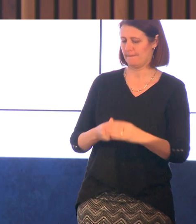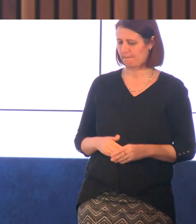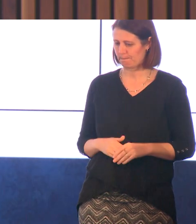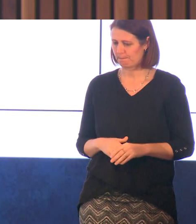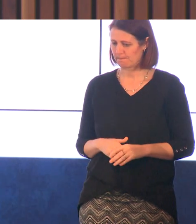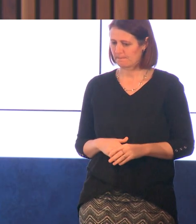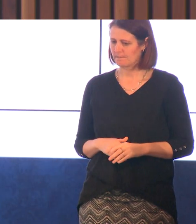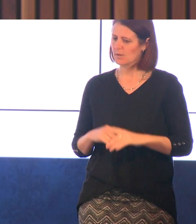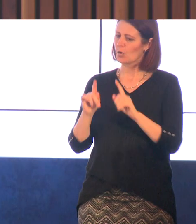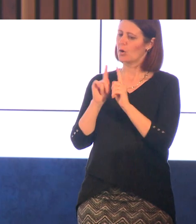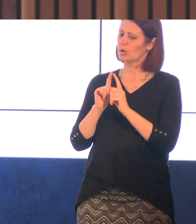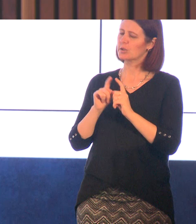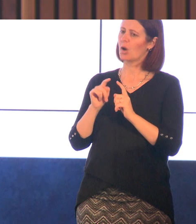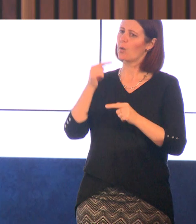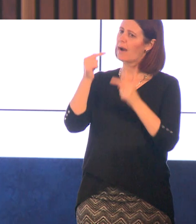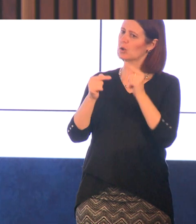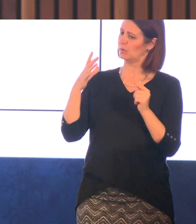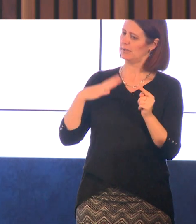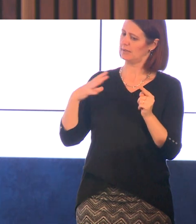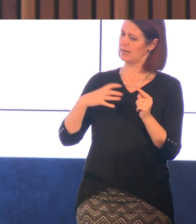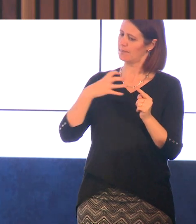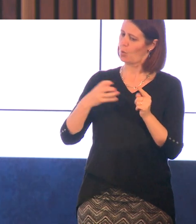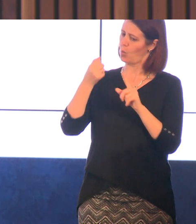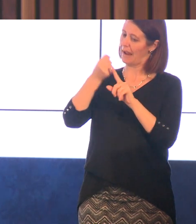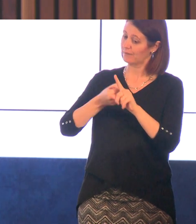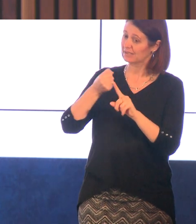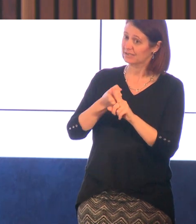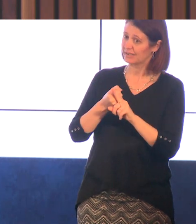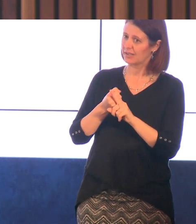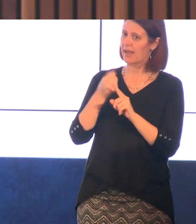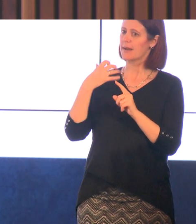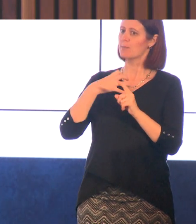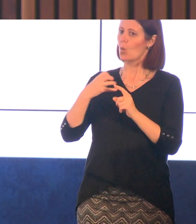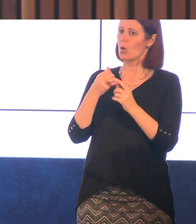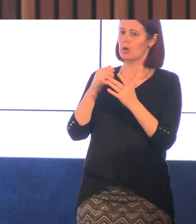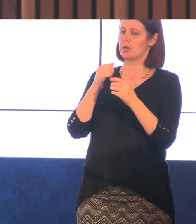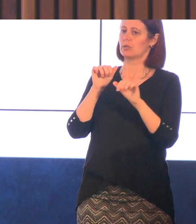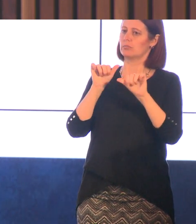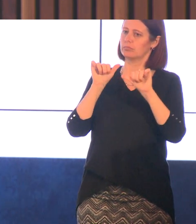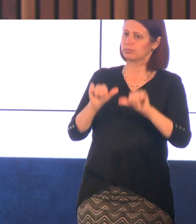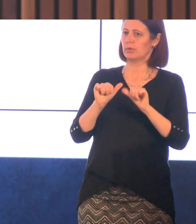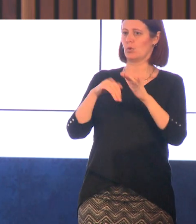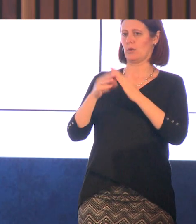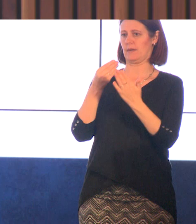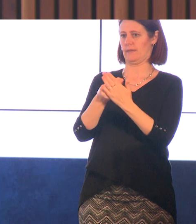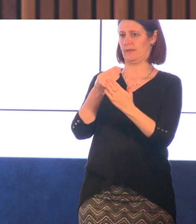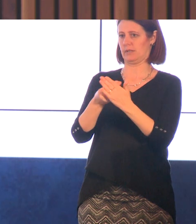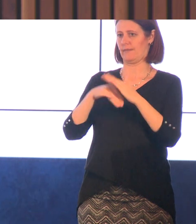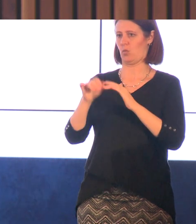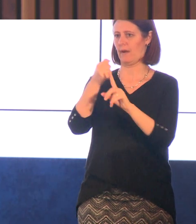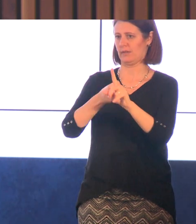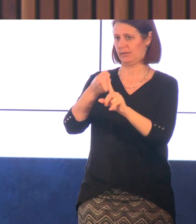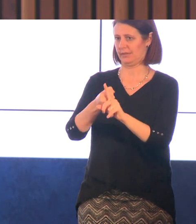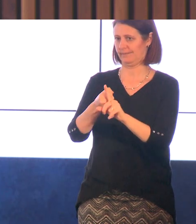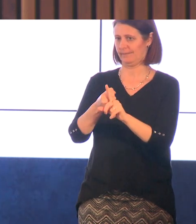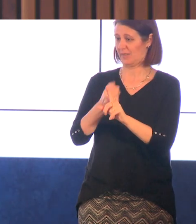would also argue that we need much stronger advocacy and much more secure funding for advocacy. As we know,